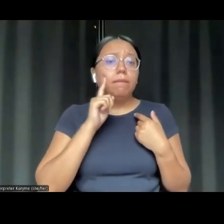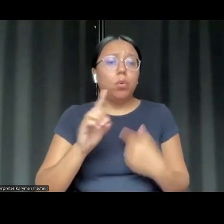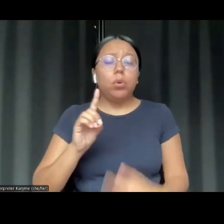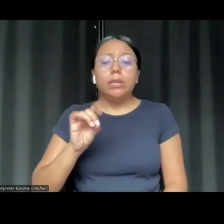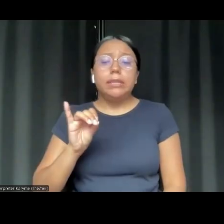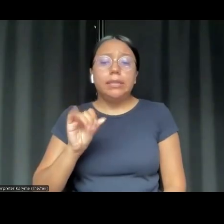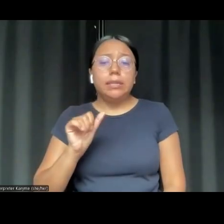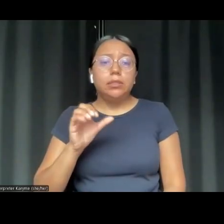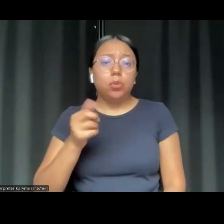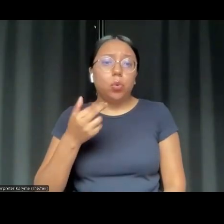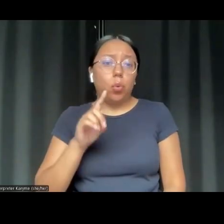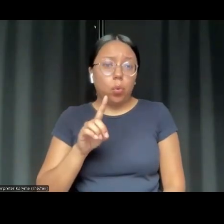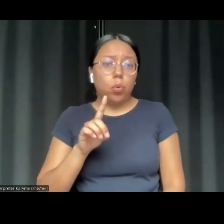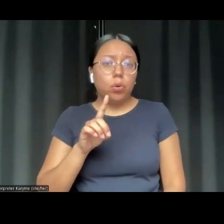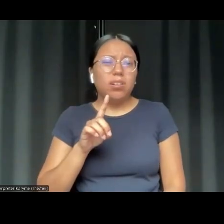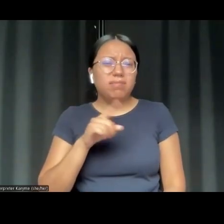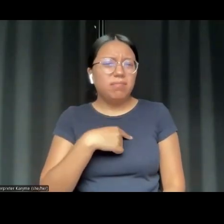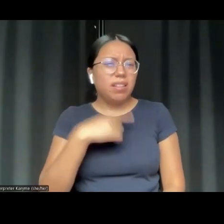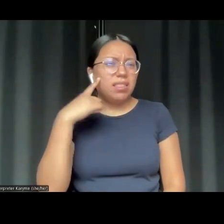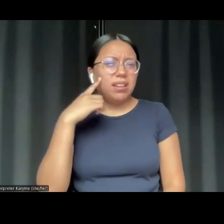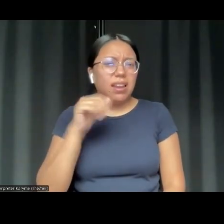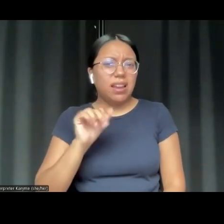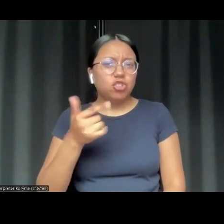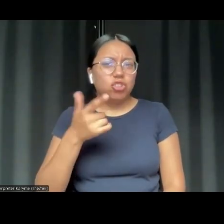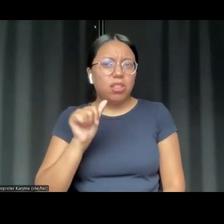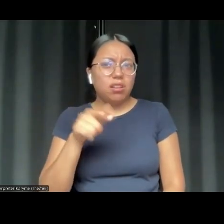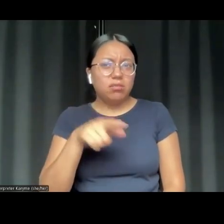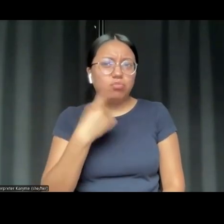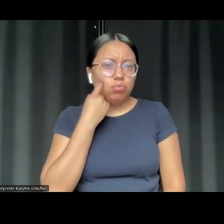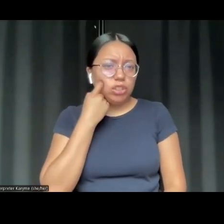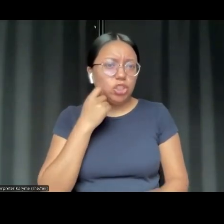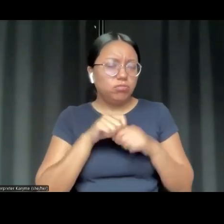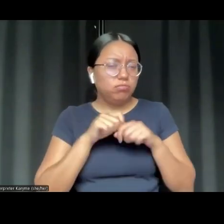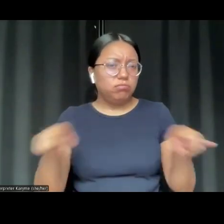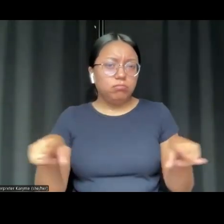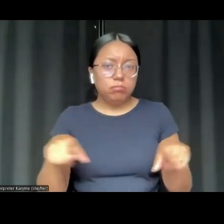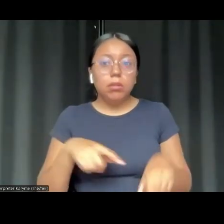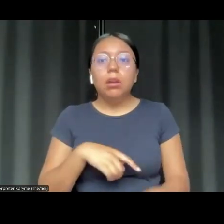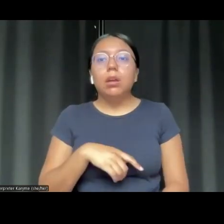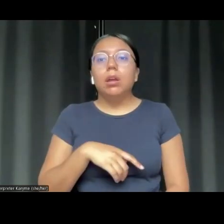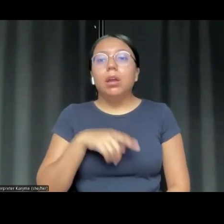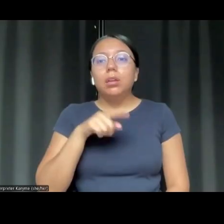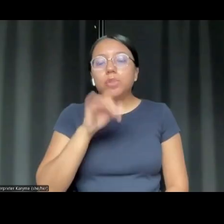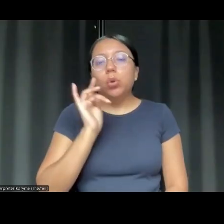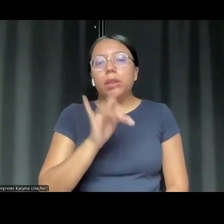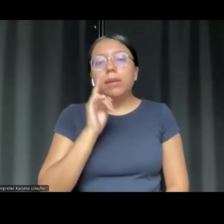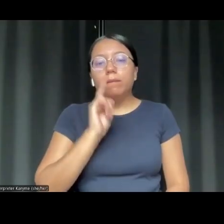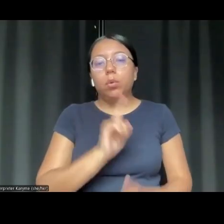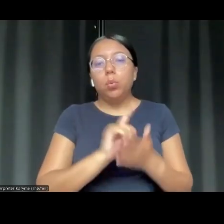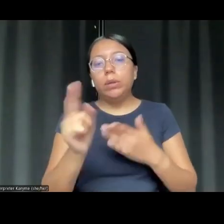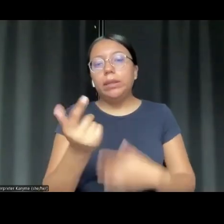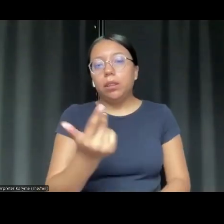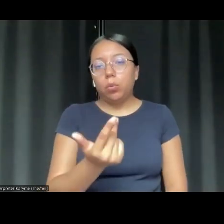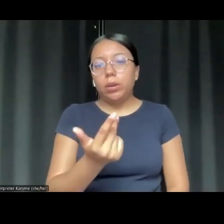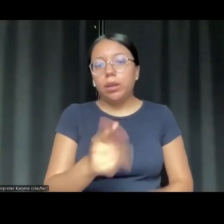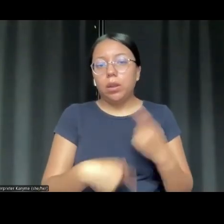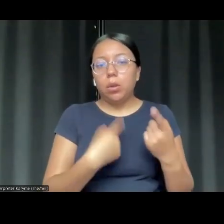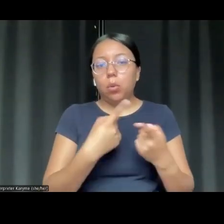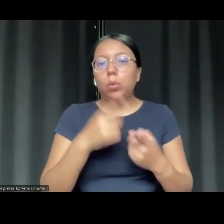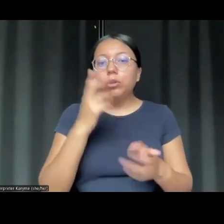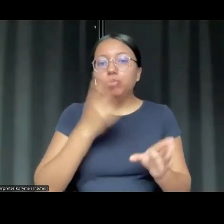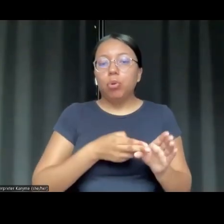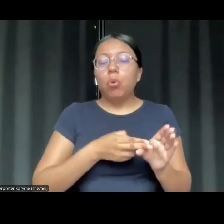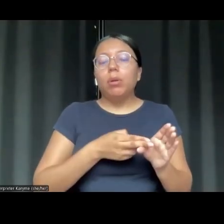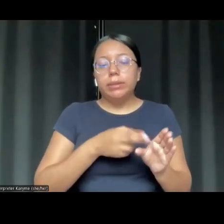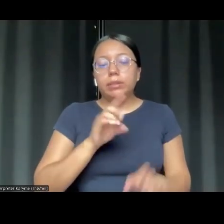just shared. And so please click on the link for the week 3 lecture chat when you get into the server. And